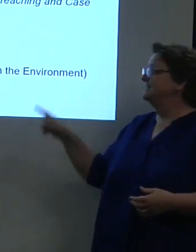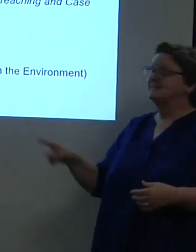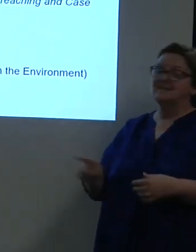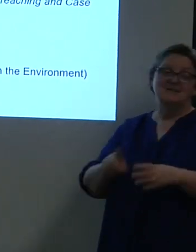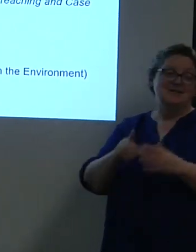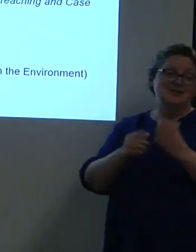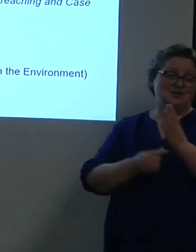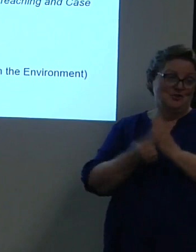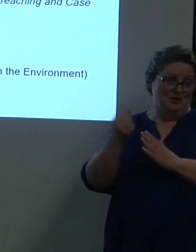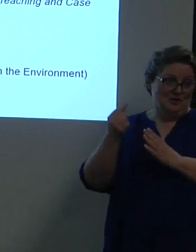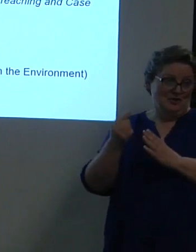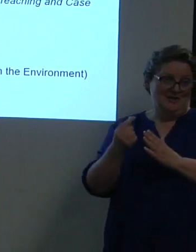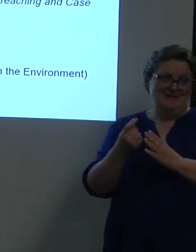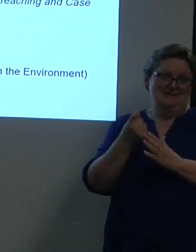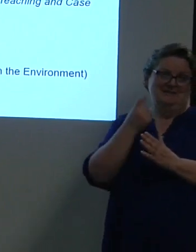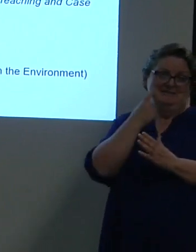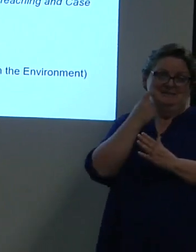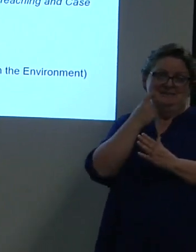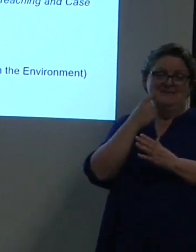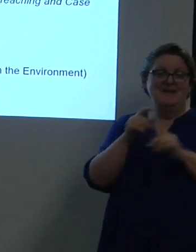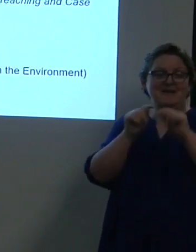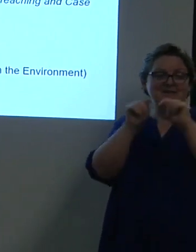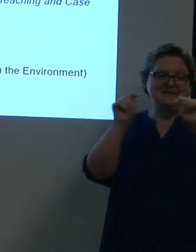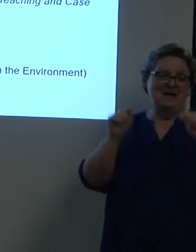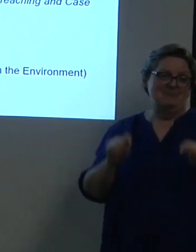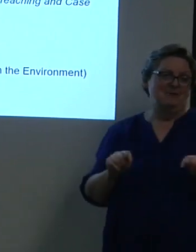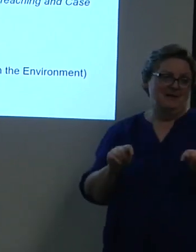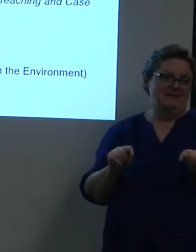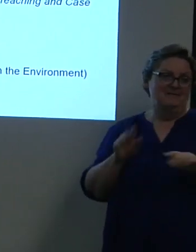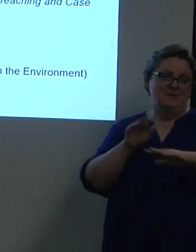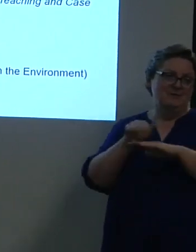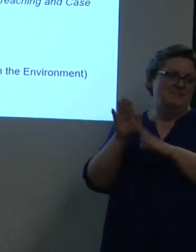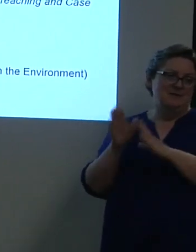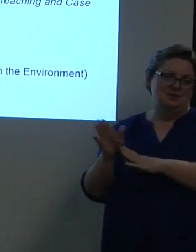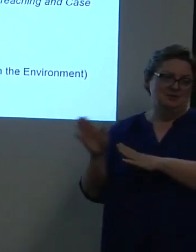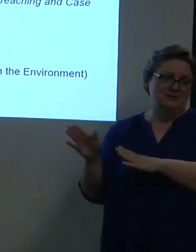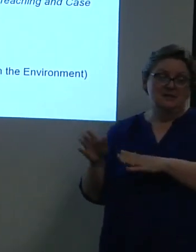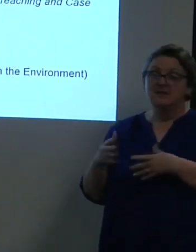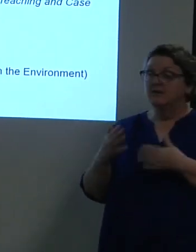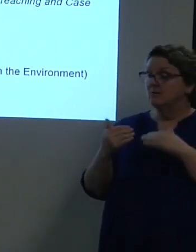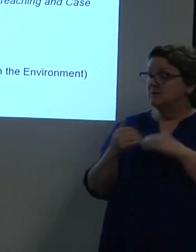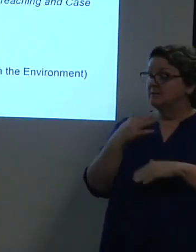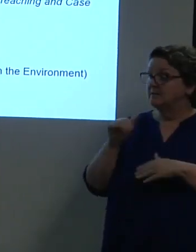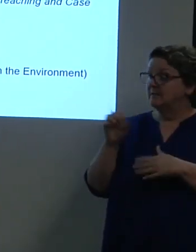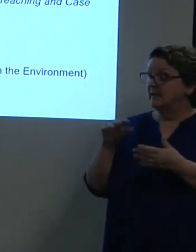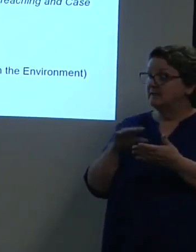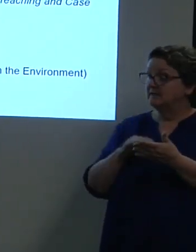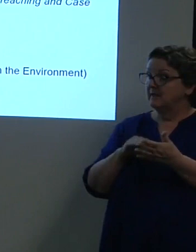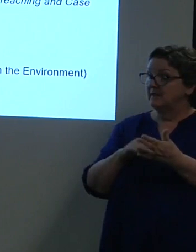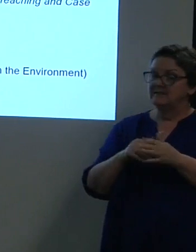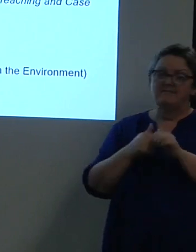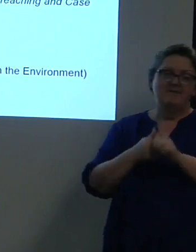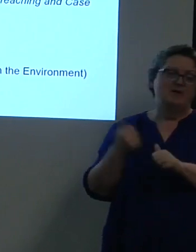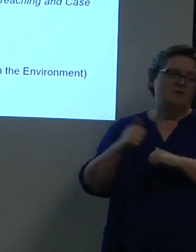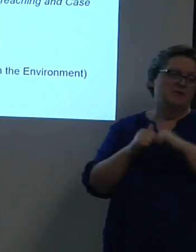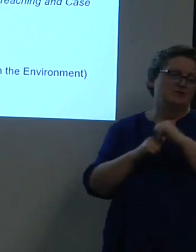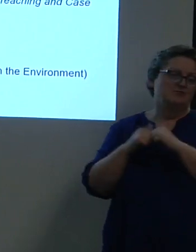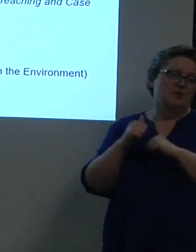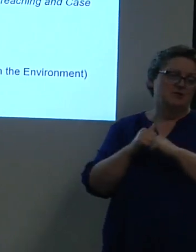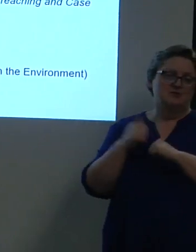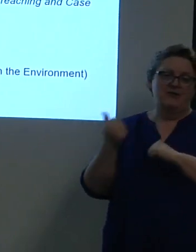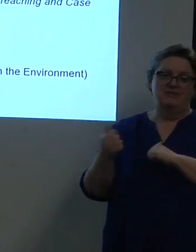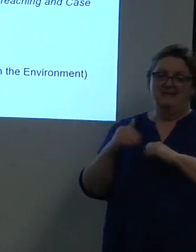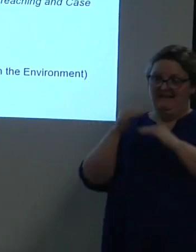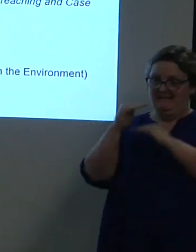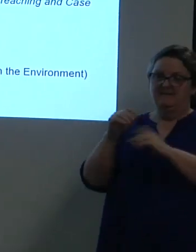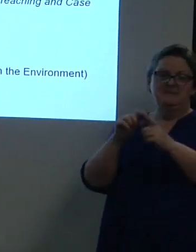newer, is that they have a template for submitters, a great template. So they say, you want to send us a case study? It needs to be in this format and this many